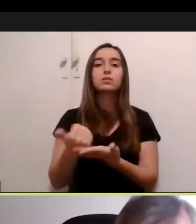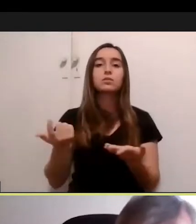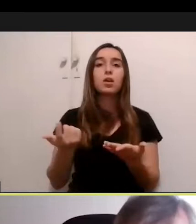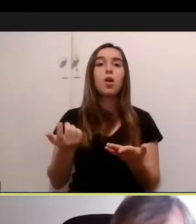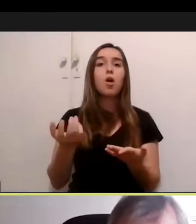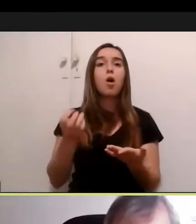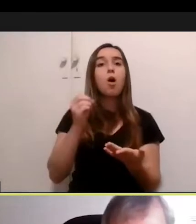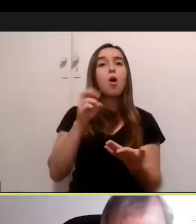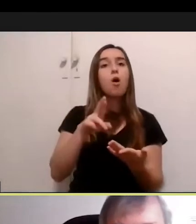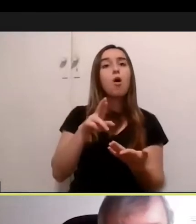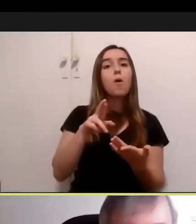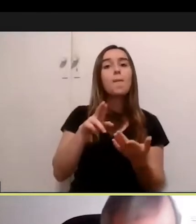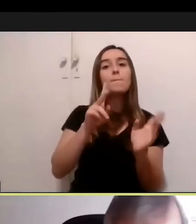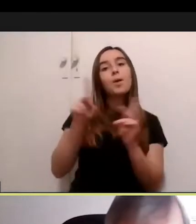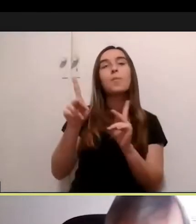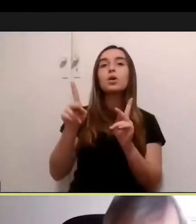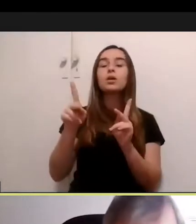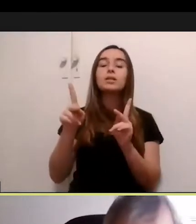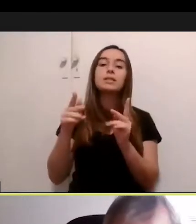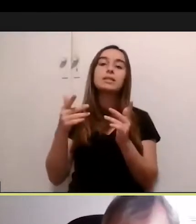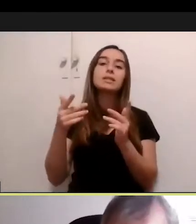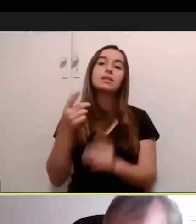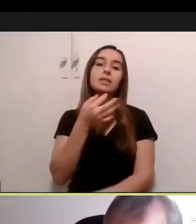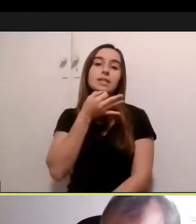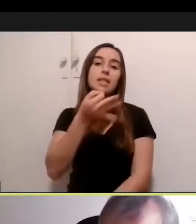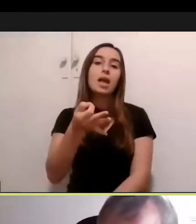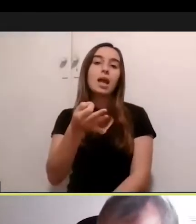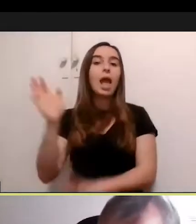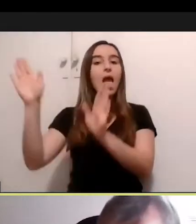the angels, or you might be punished. You look at